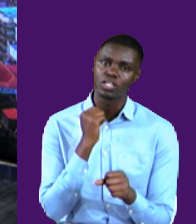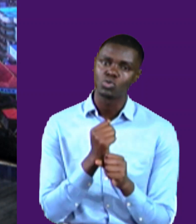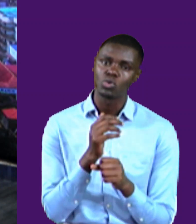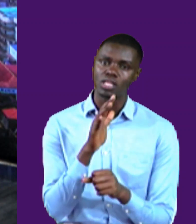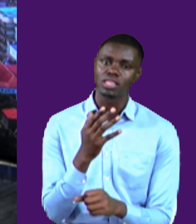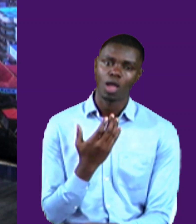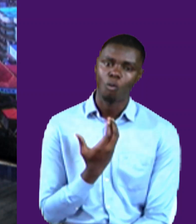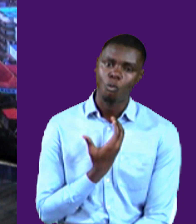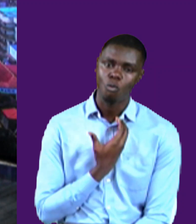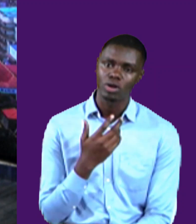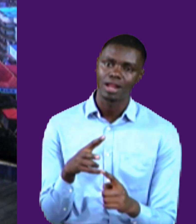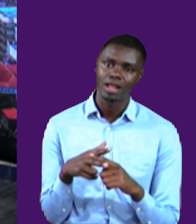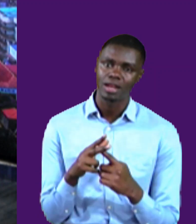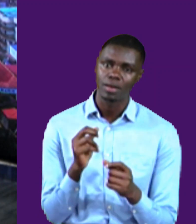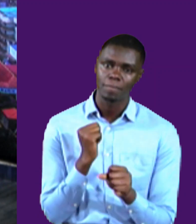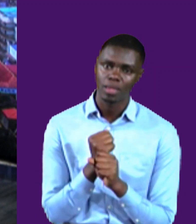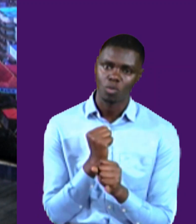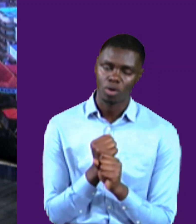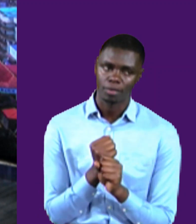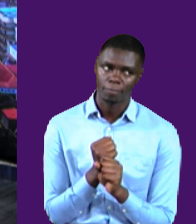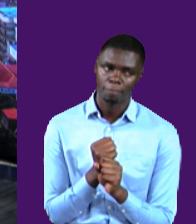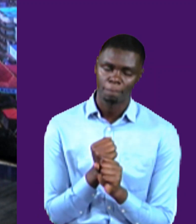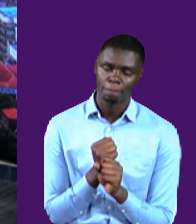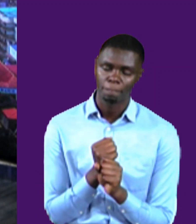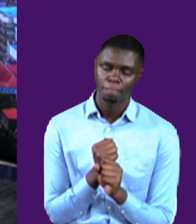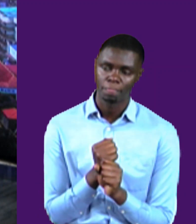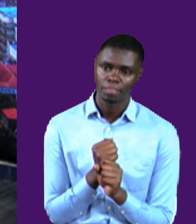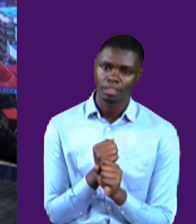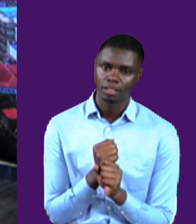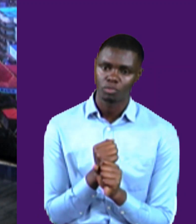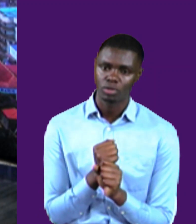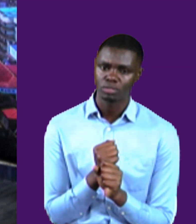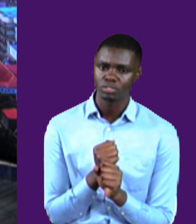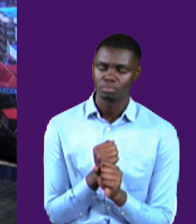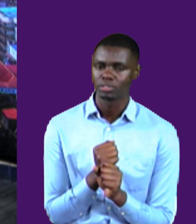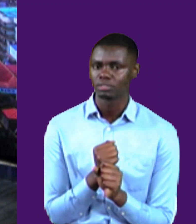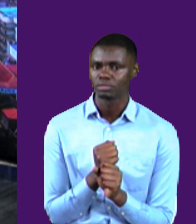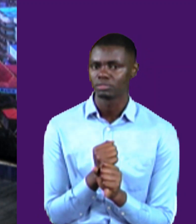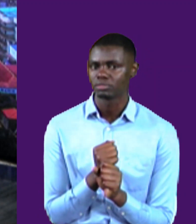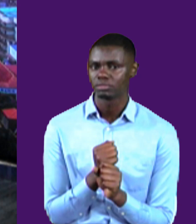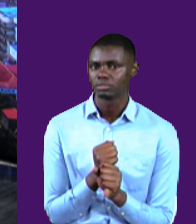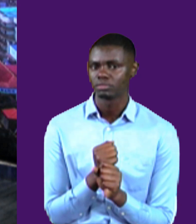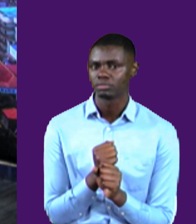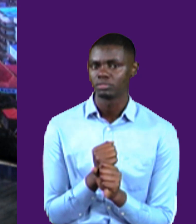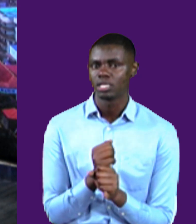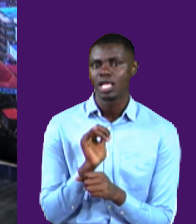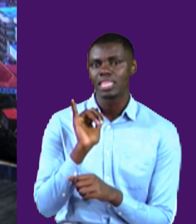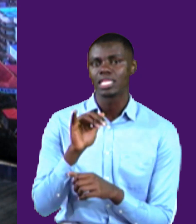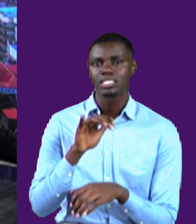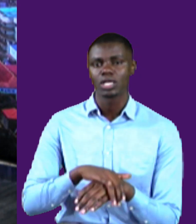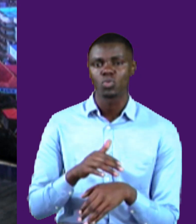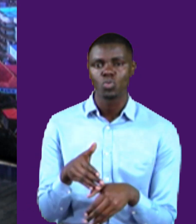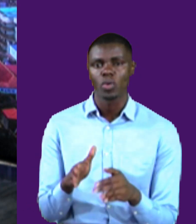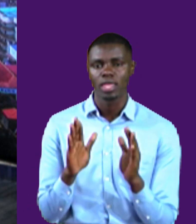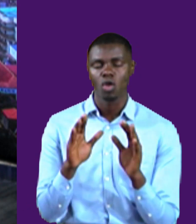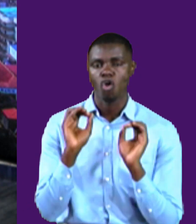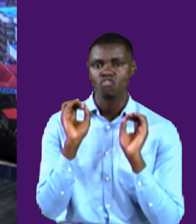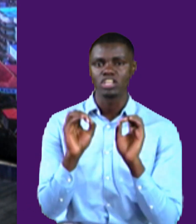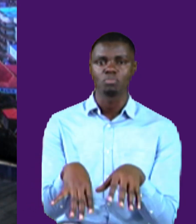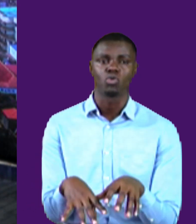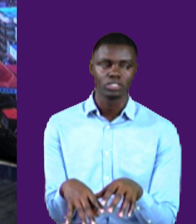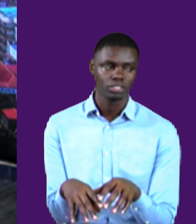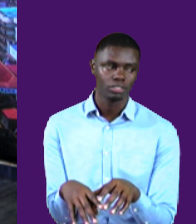the repair work. So I think that's a good way of